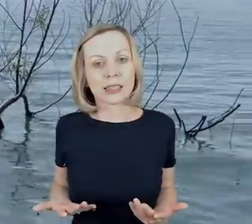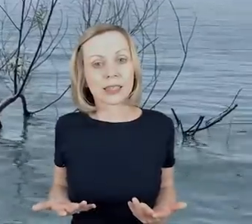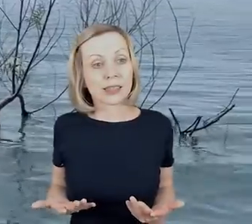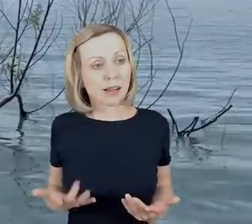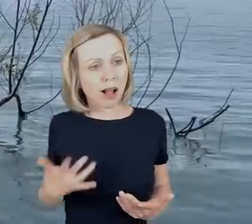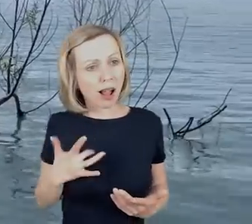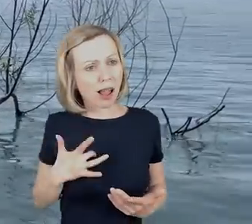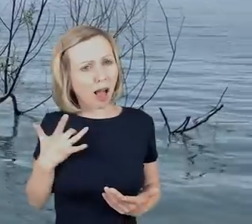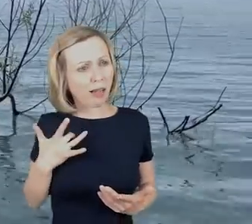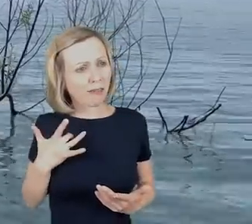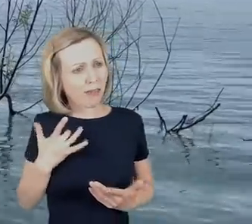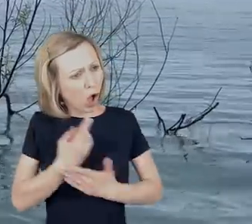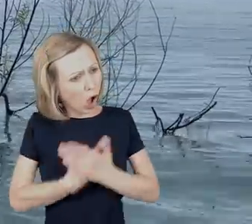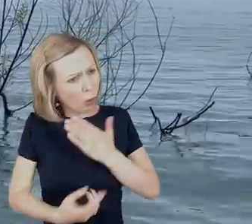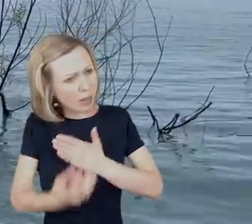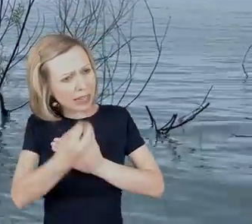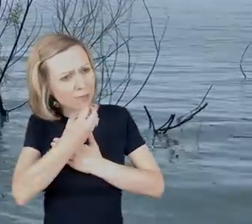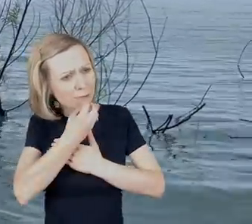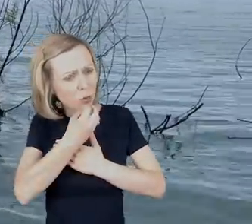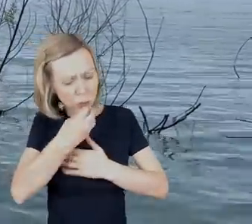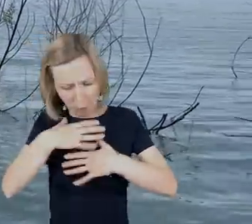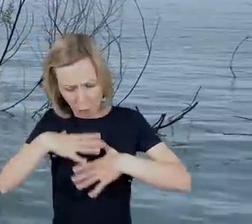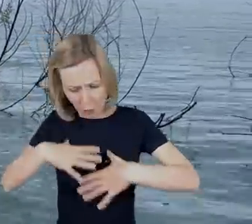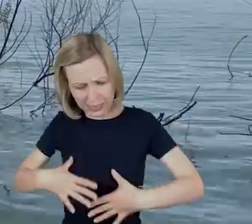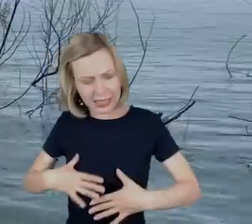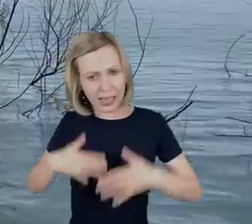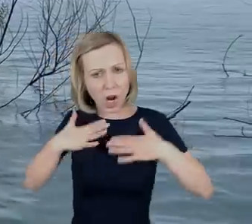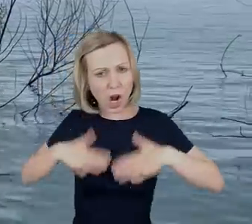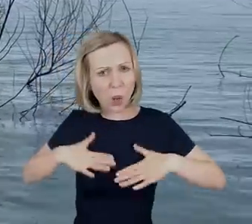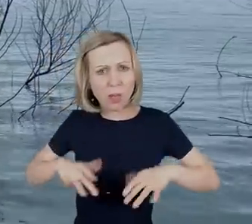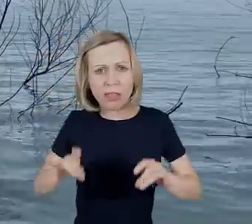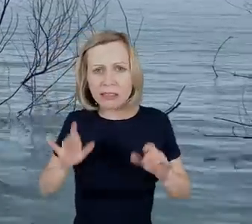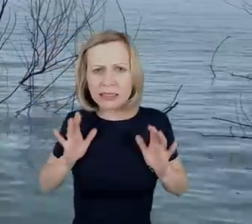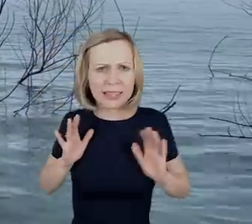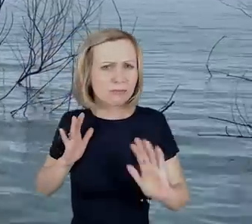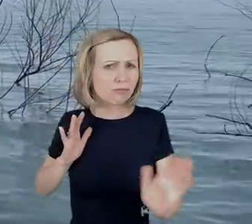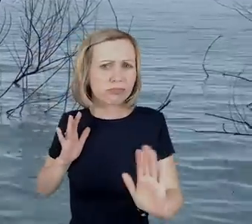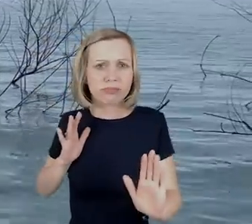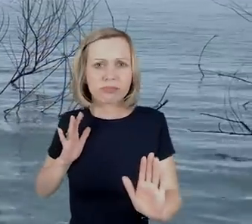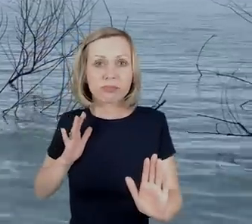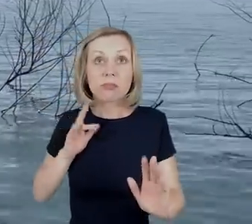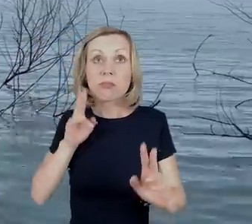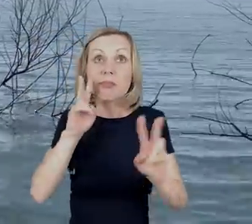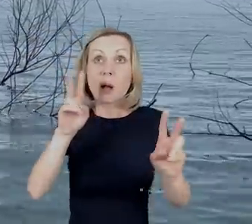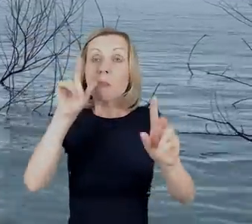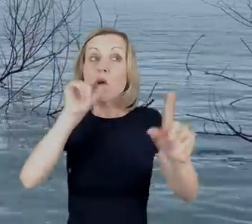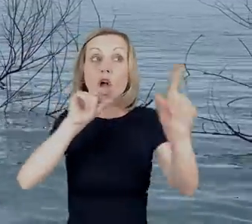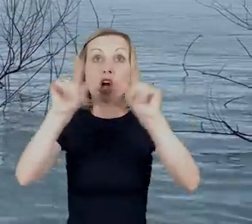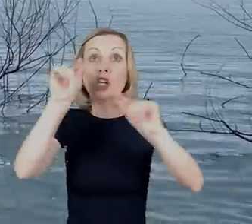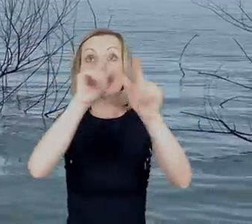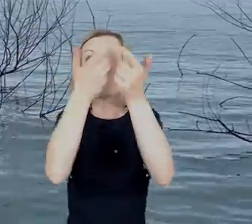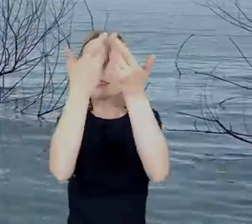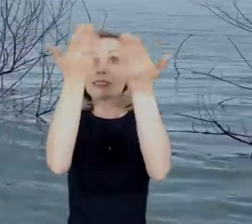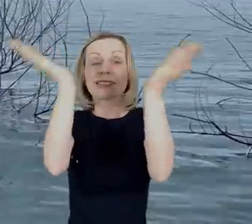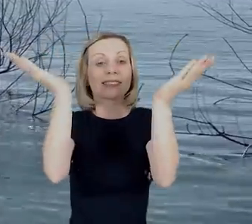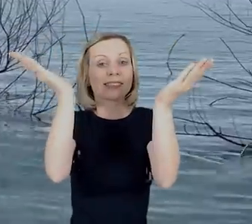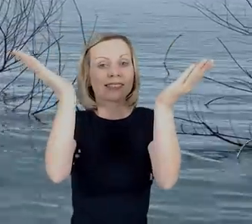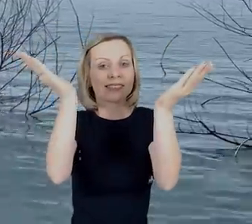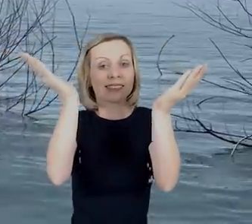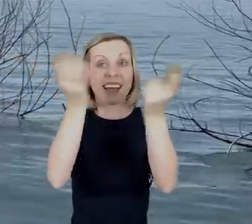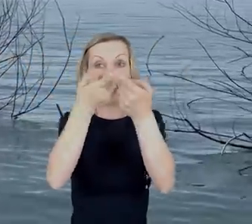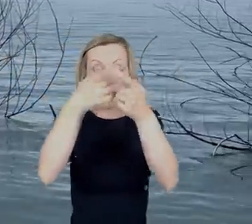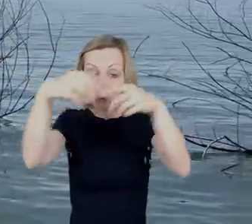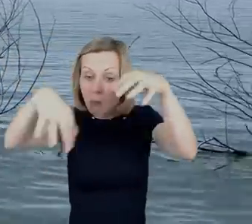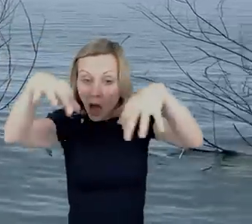Is not life more than food and your body more than clothing? Look at the birds of the air. They